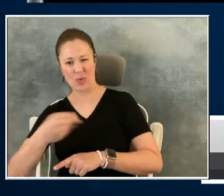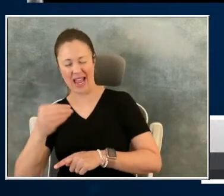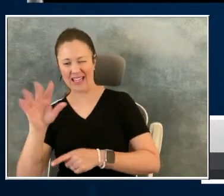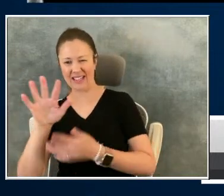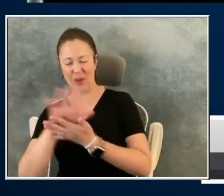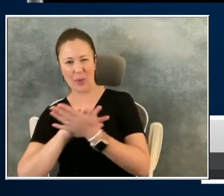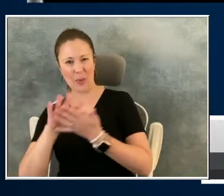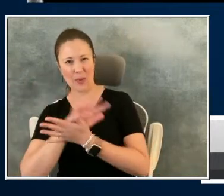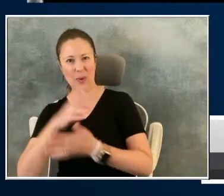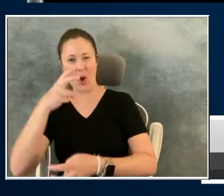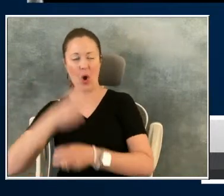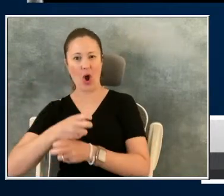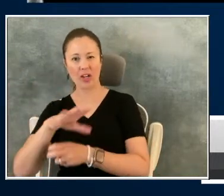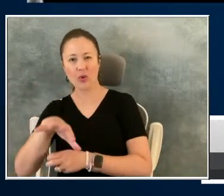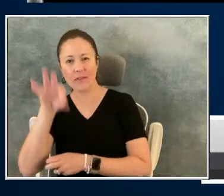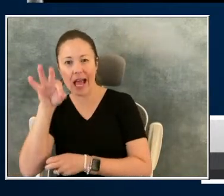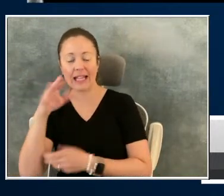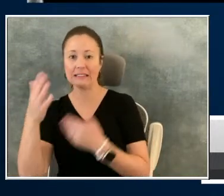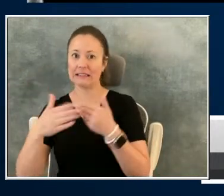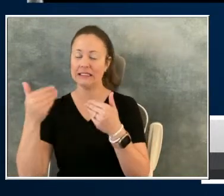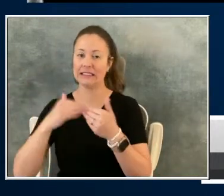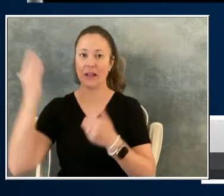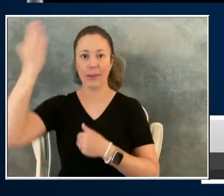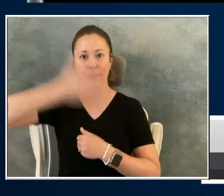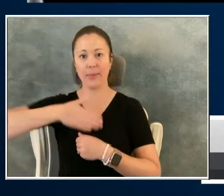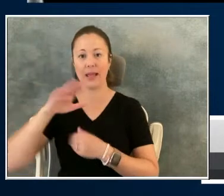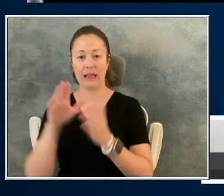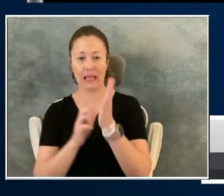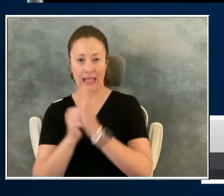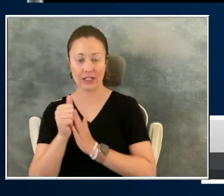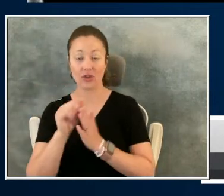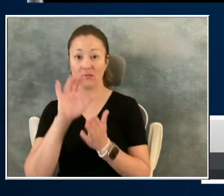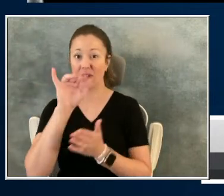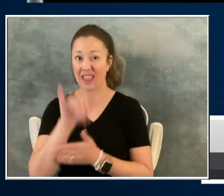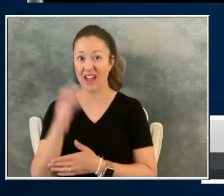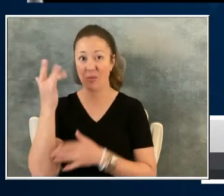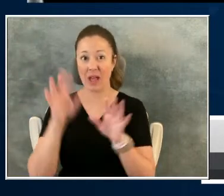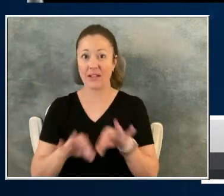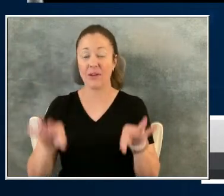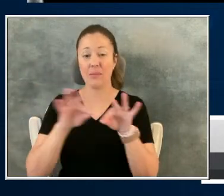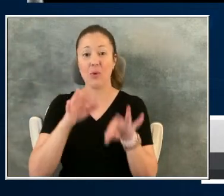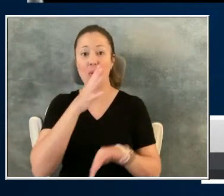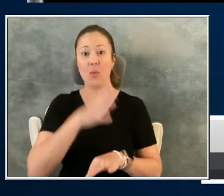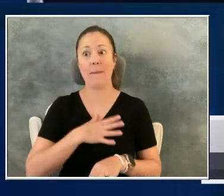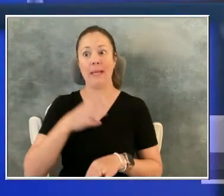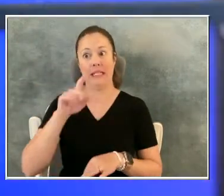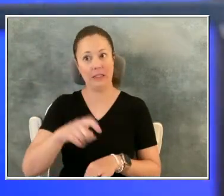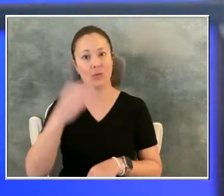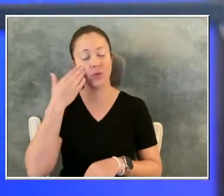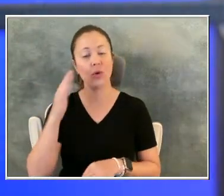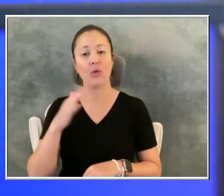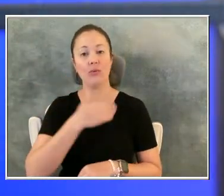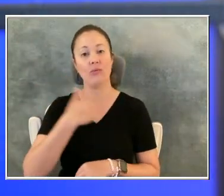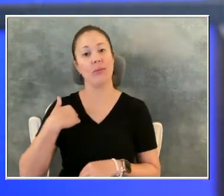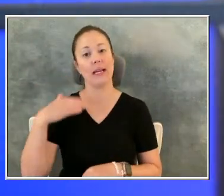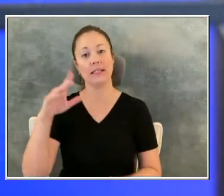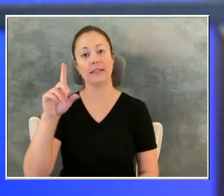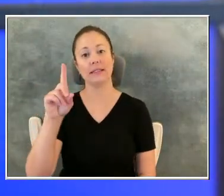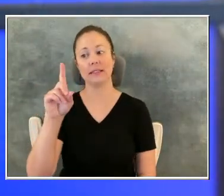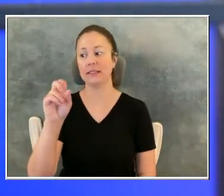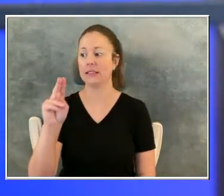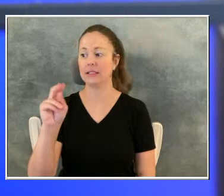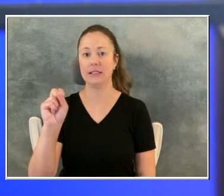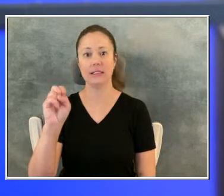doctors can have trouble spotting it, which is exactly why women need to know their breast density. And today we want to empower women and make